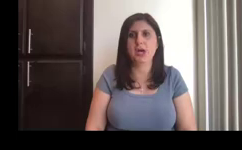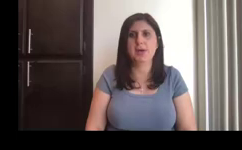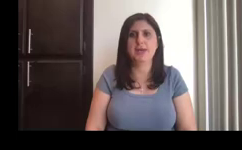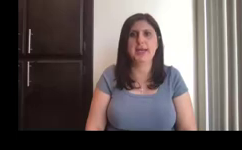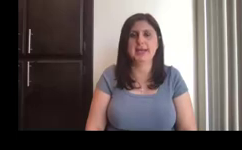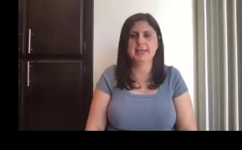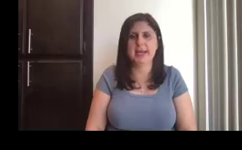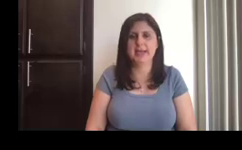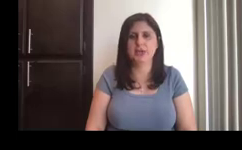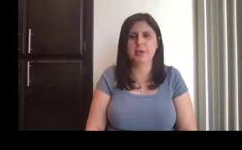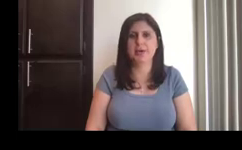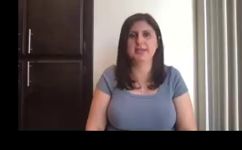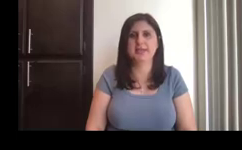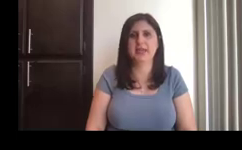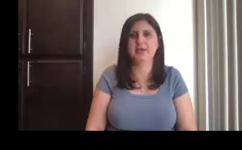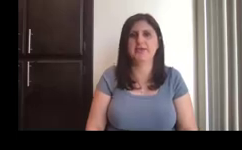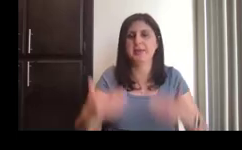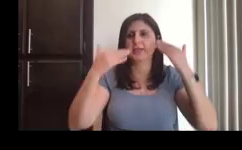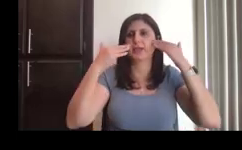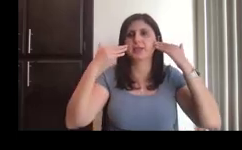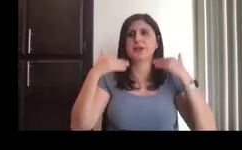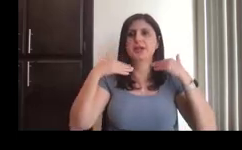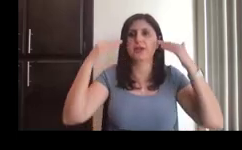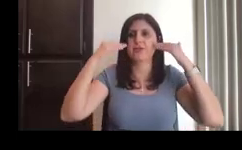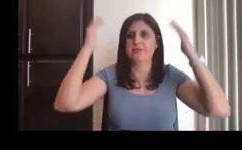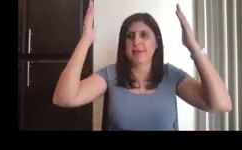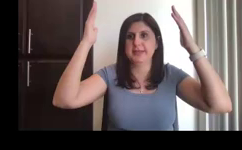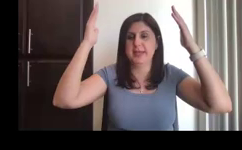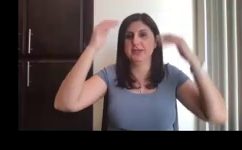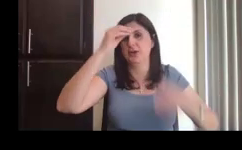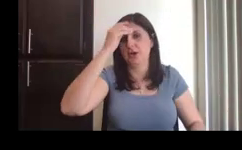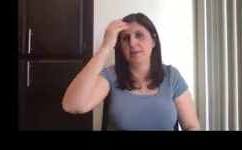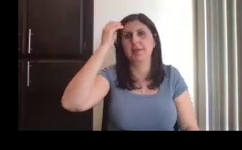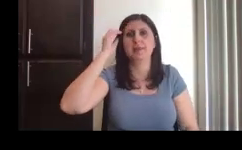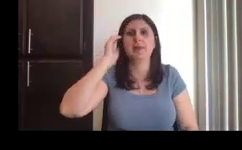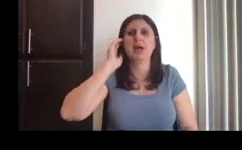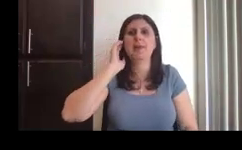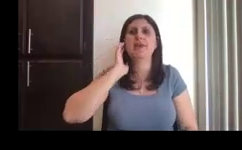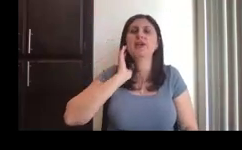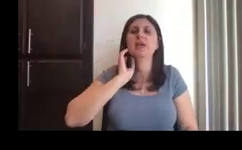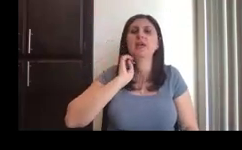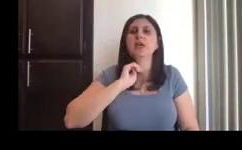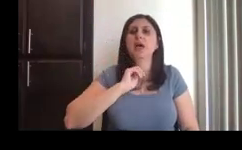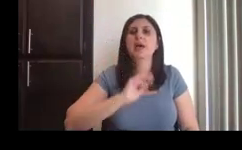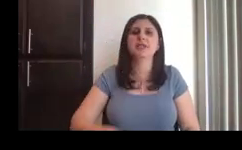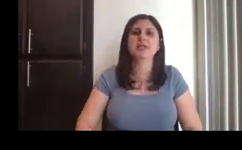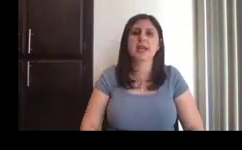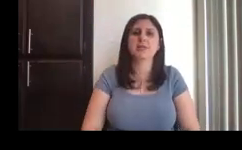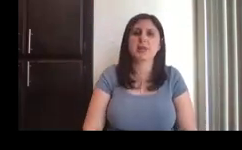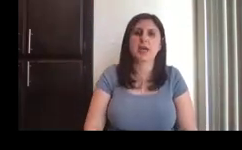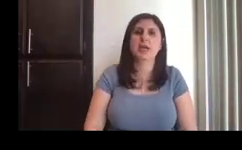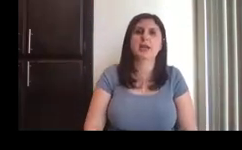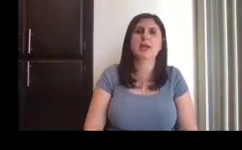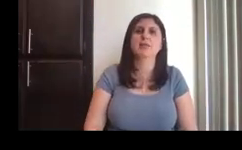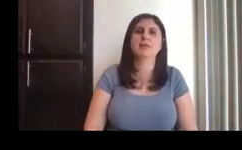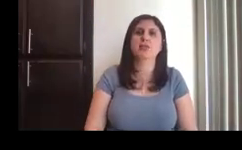Okay, mom and dad. So remember I said female signs are here and male signs are up above. This is going to